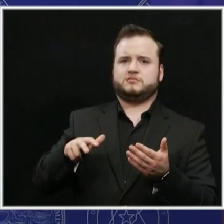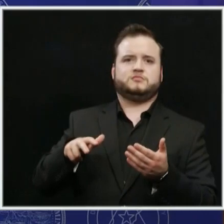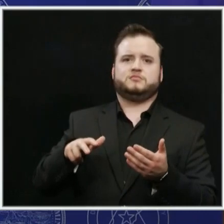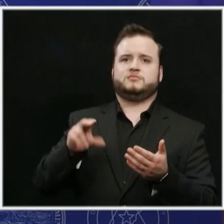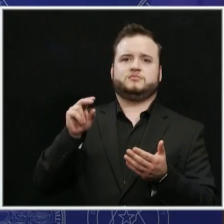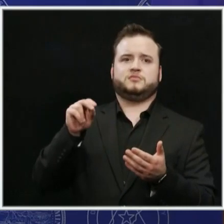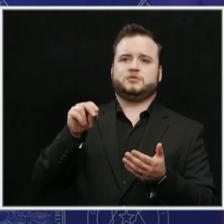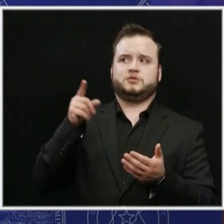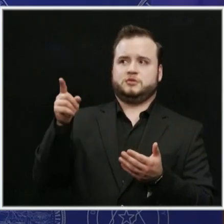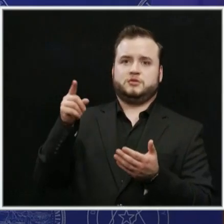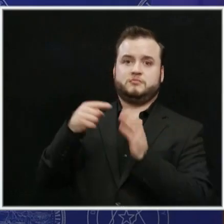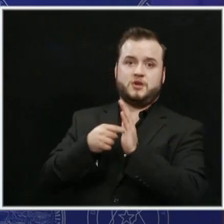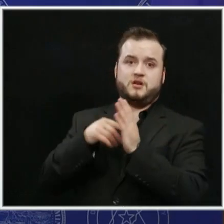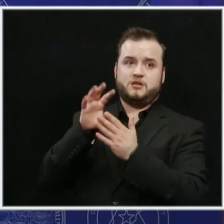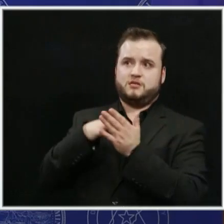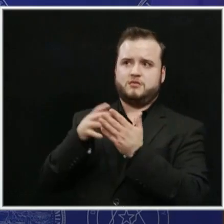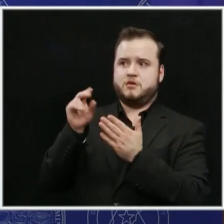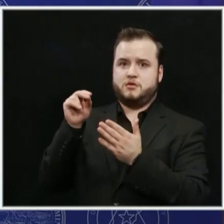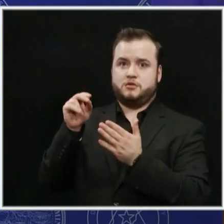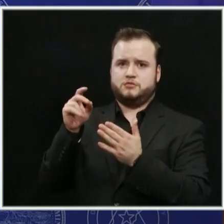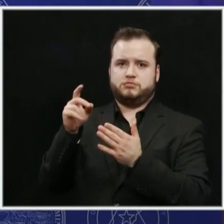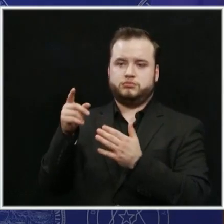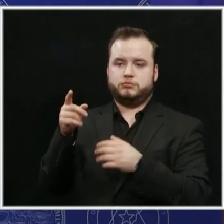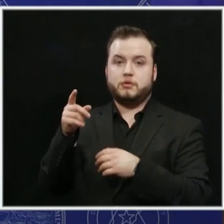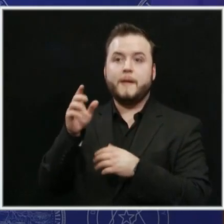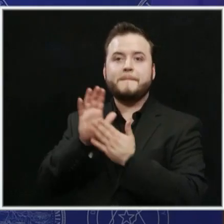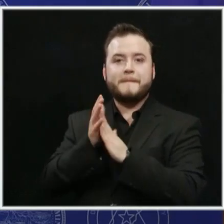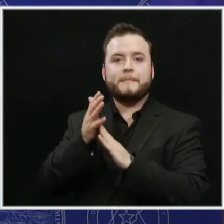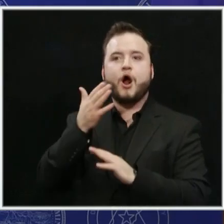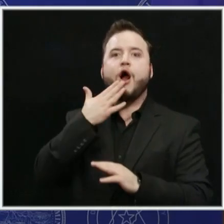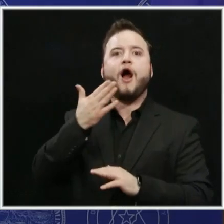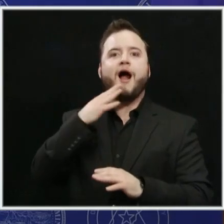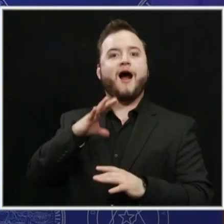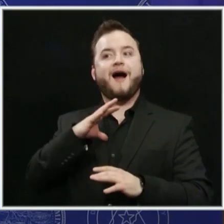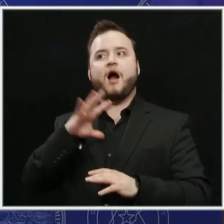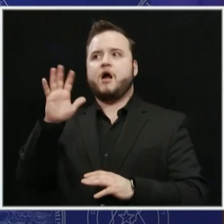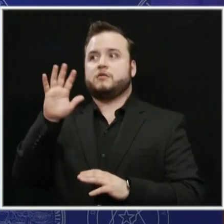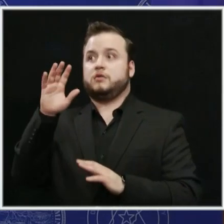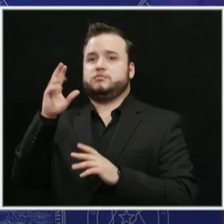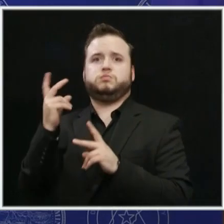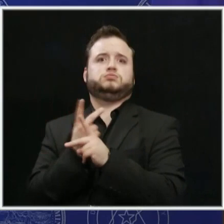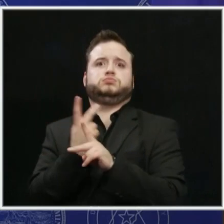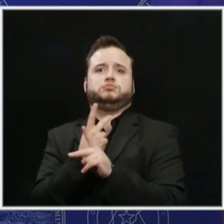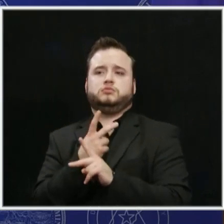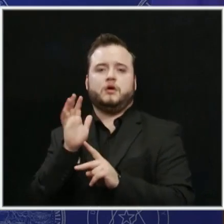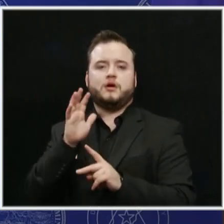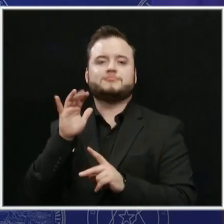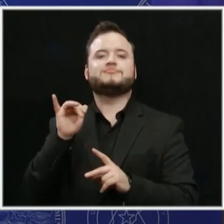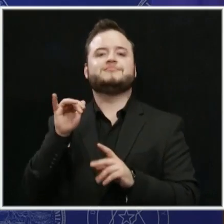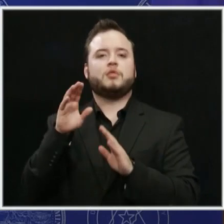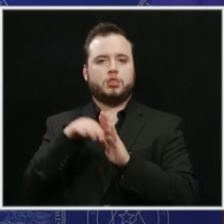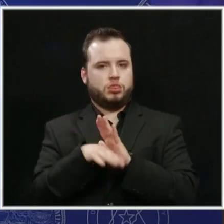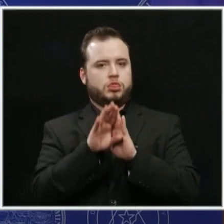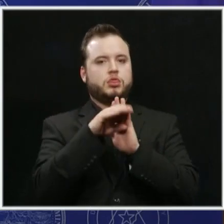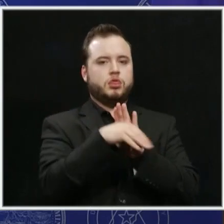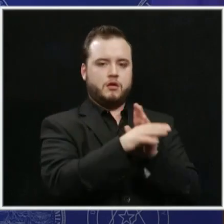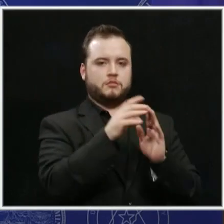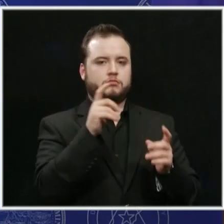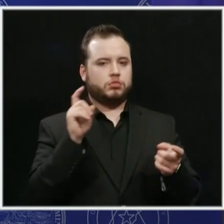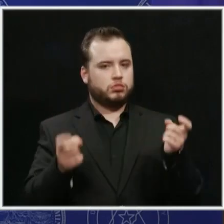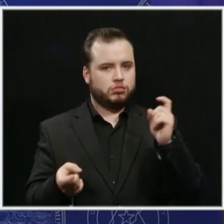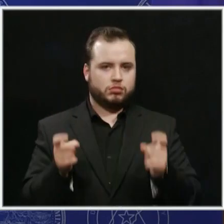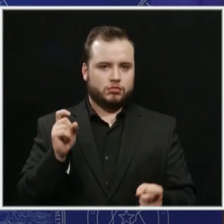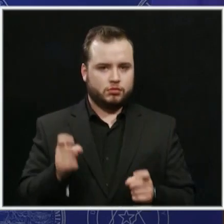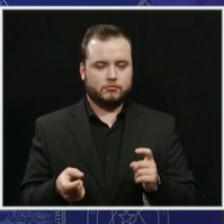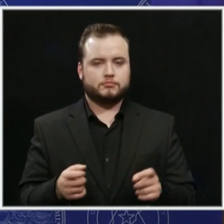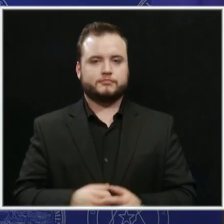little optimistic, and in fact, they're revising those as we speak because the peaks are lasting longer and are not as predicted. I think some of the models